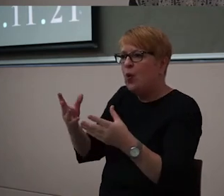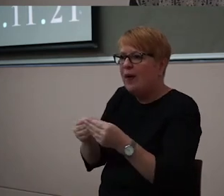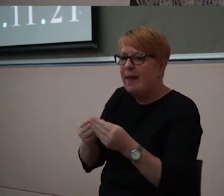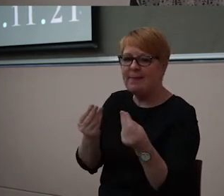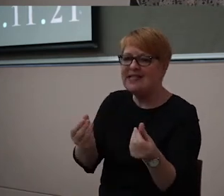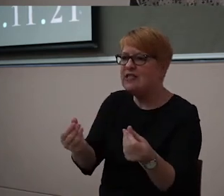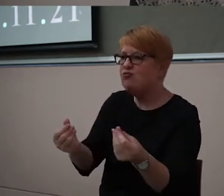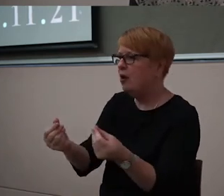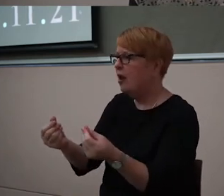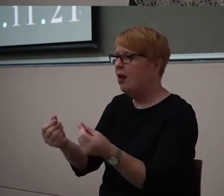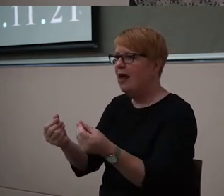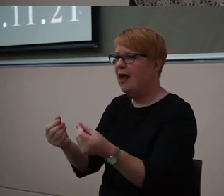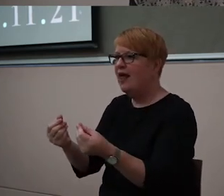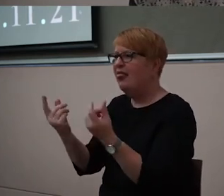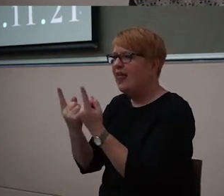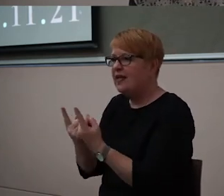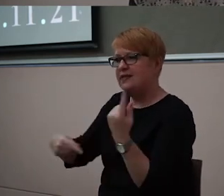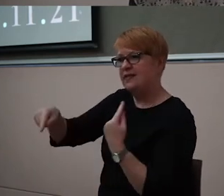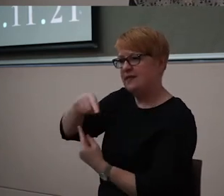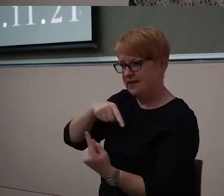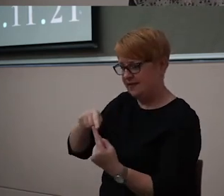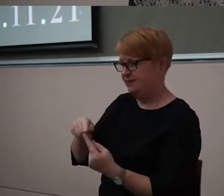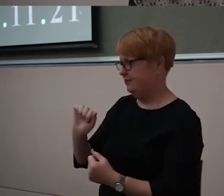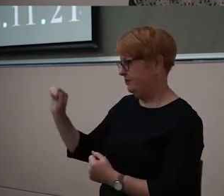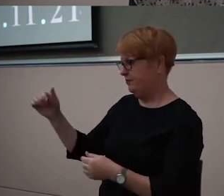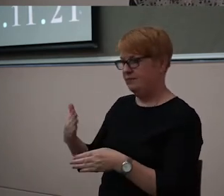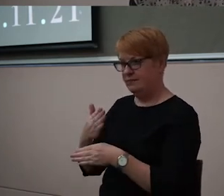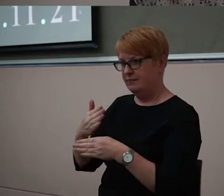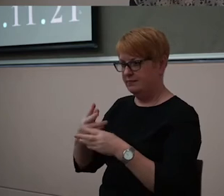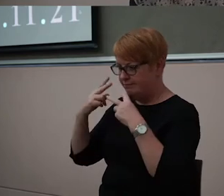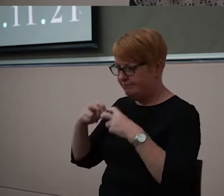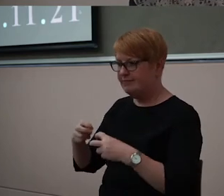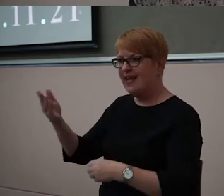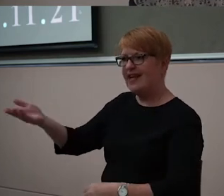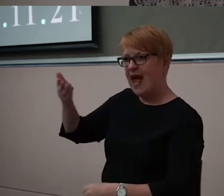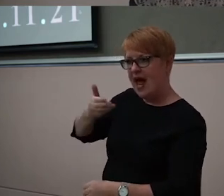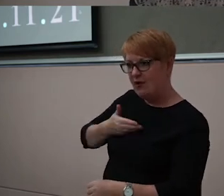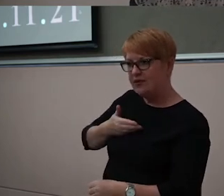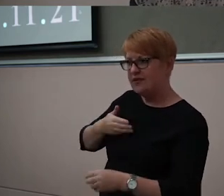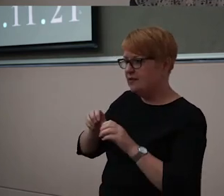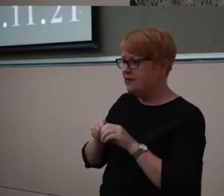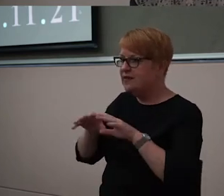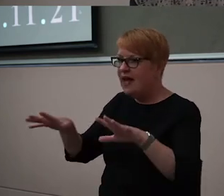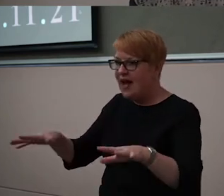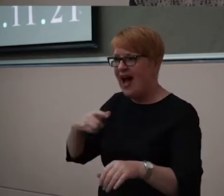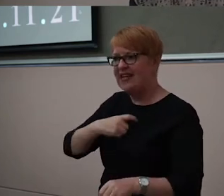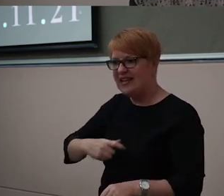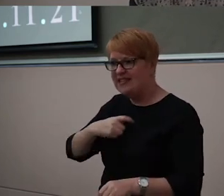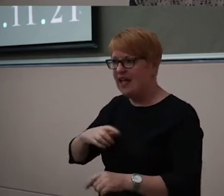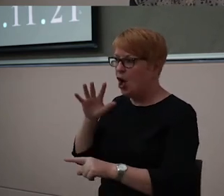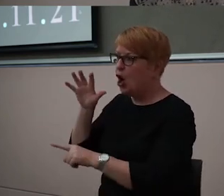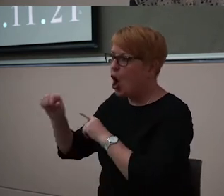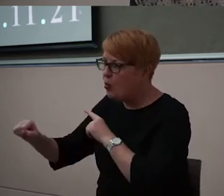surround us. Her practice examines inheritance, diasporic identity, and histories, both colonial and